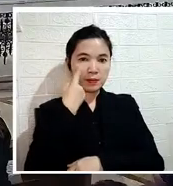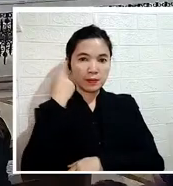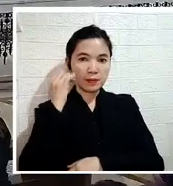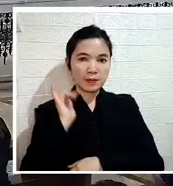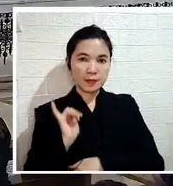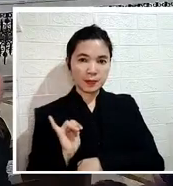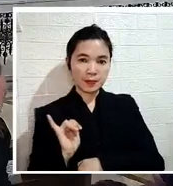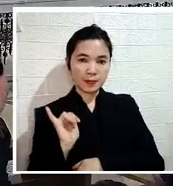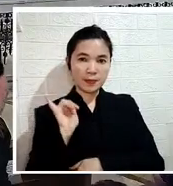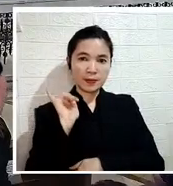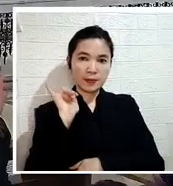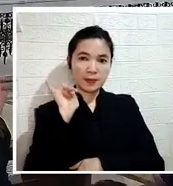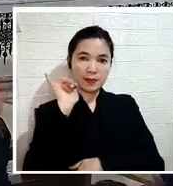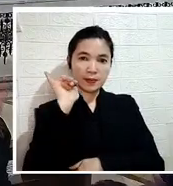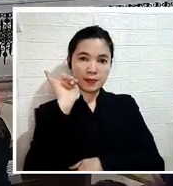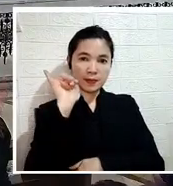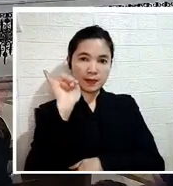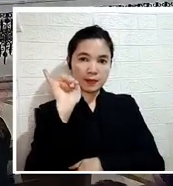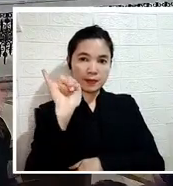sad